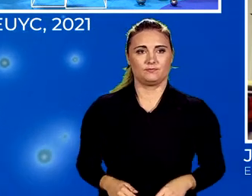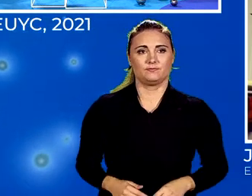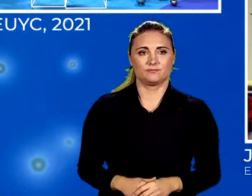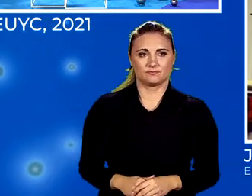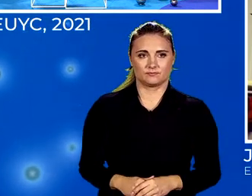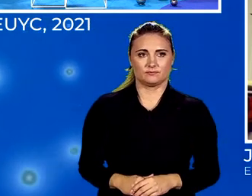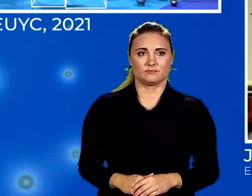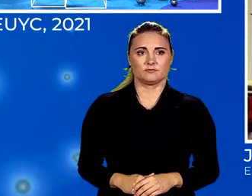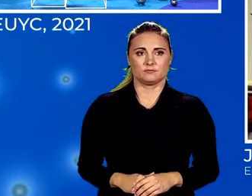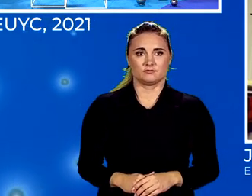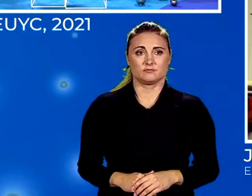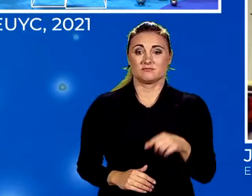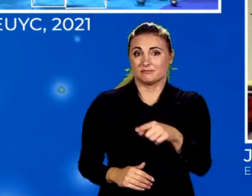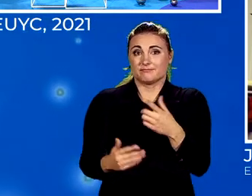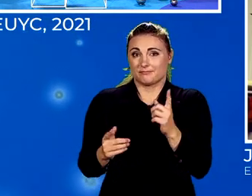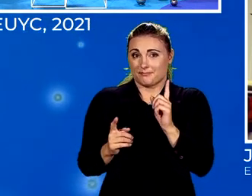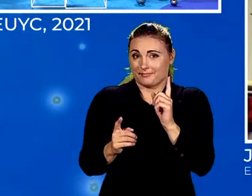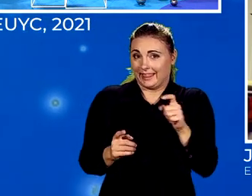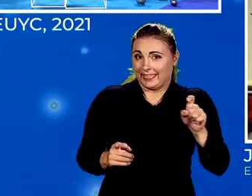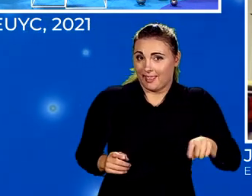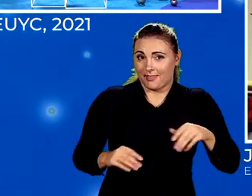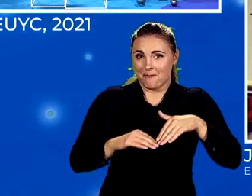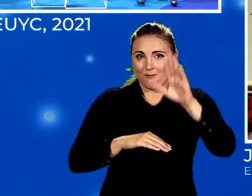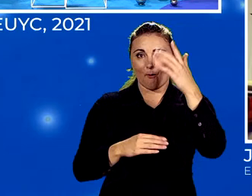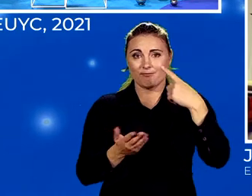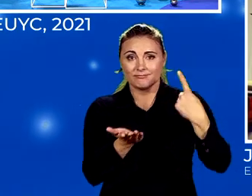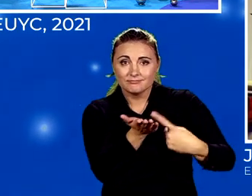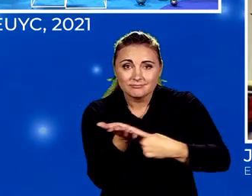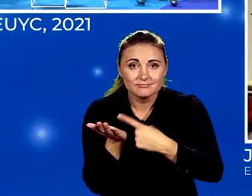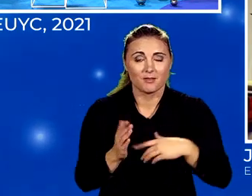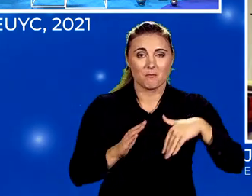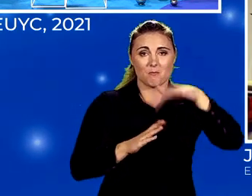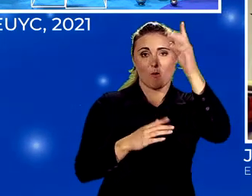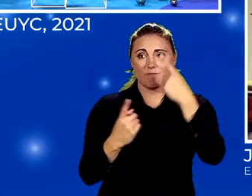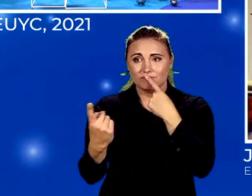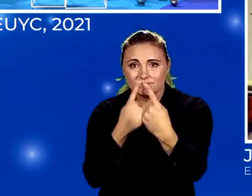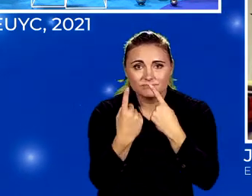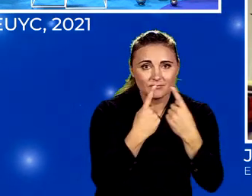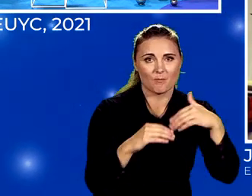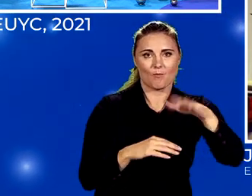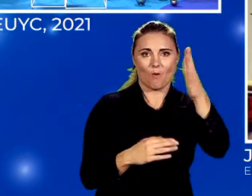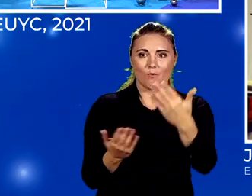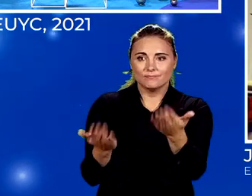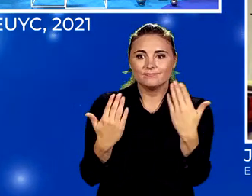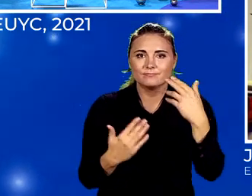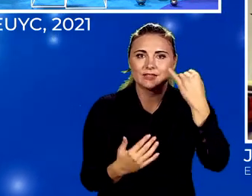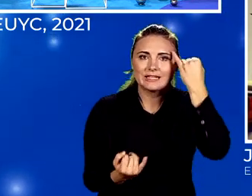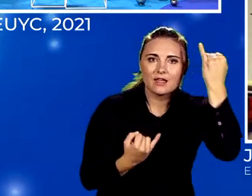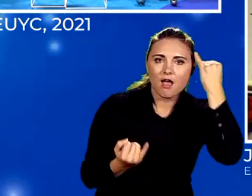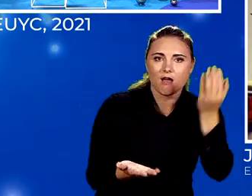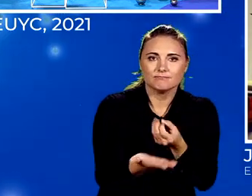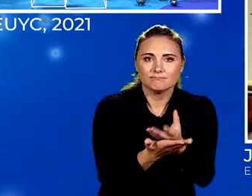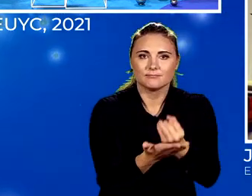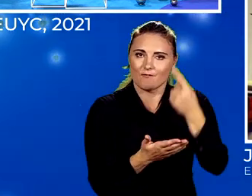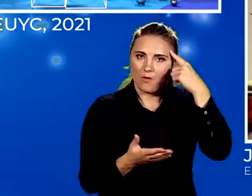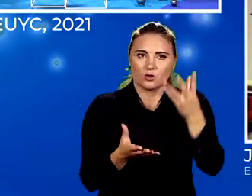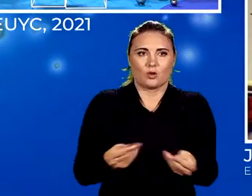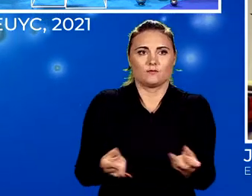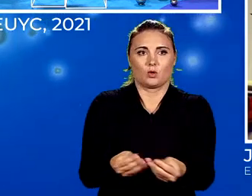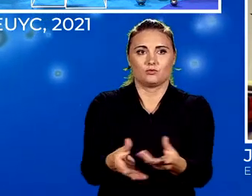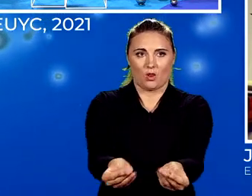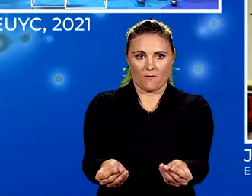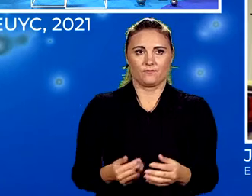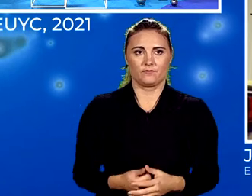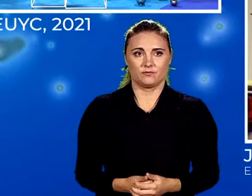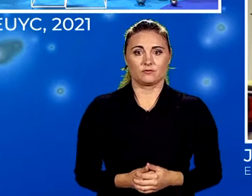So going forward, looking at how youth are involved, we've been given a responsibility